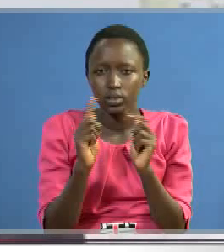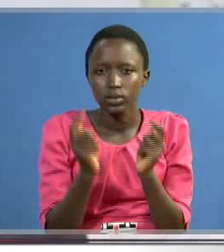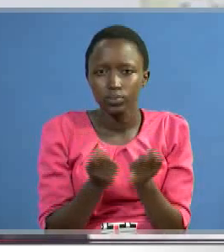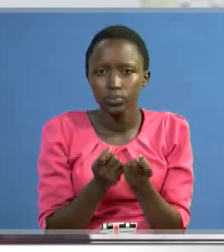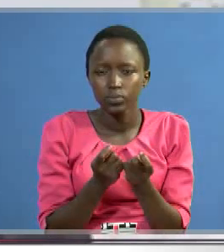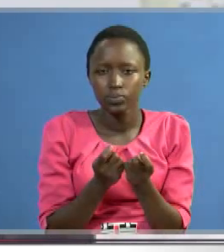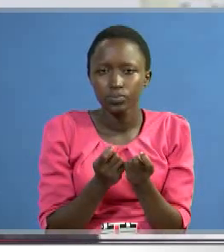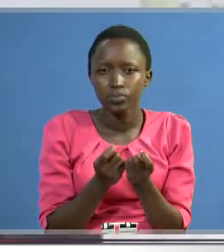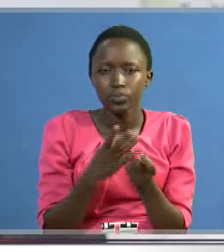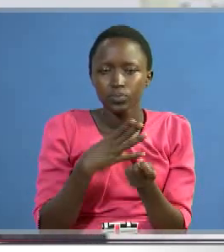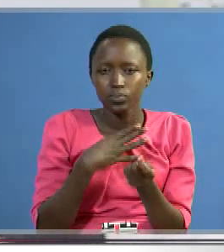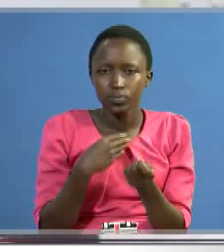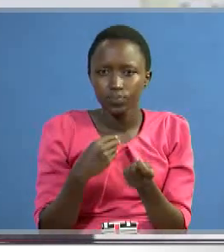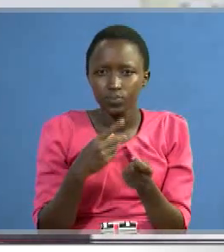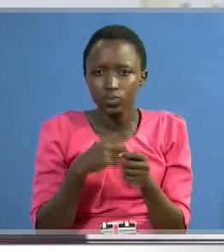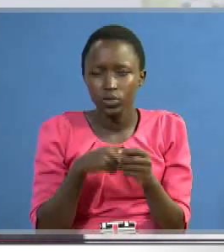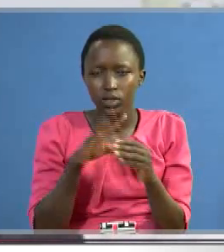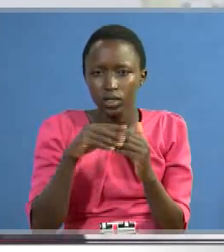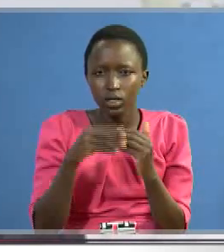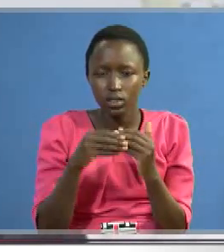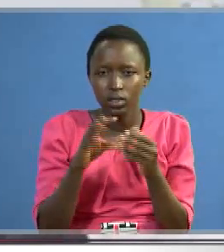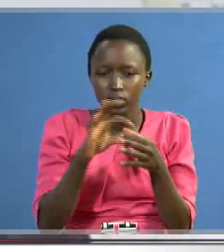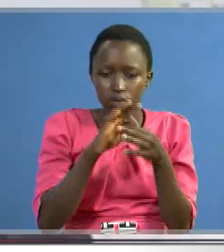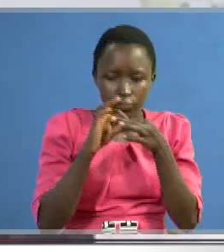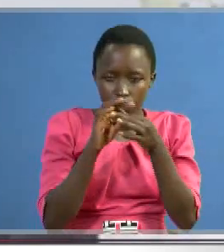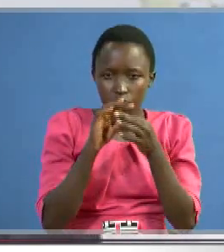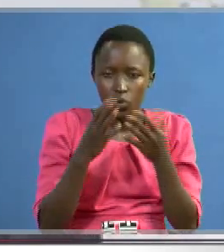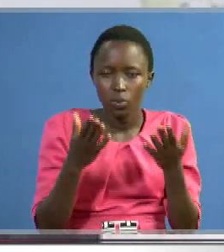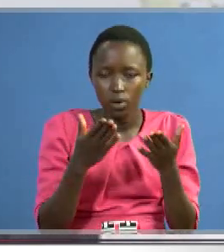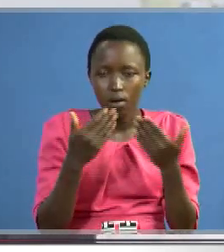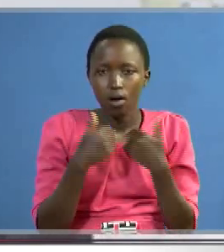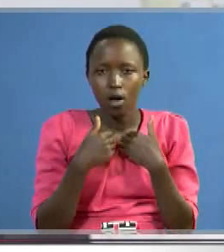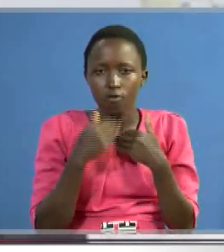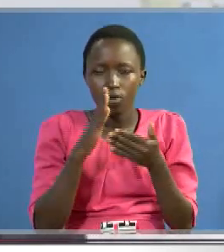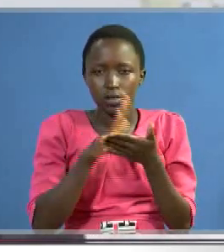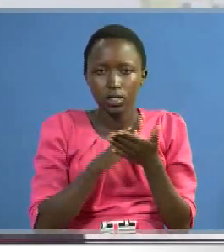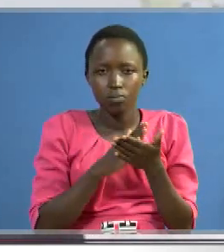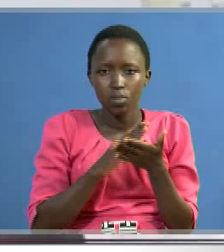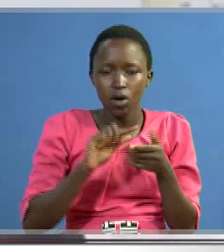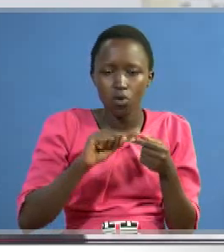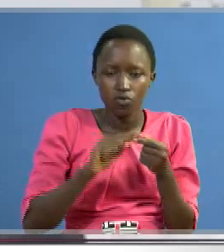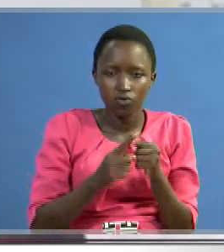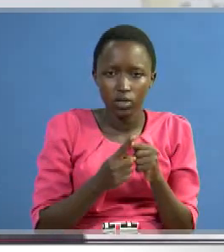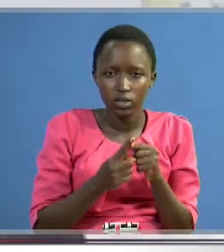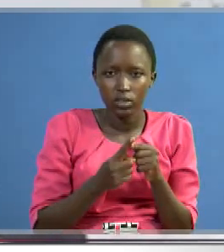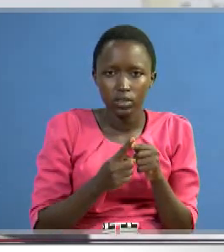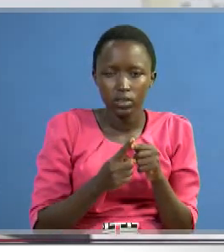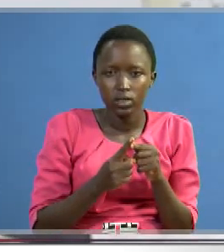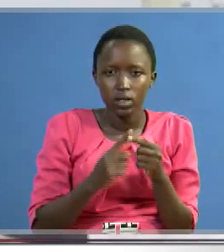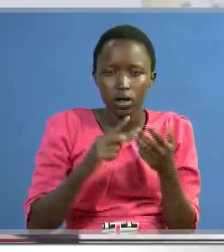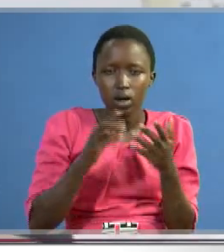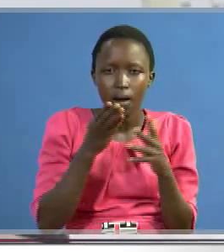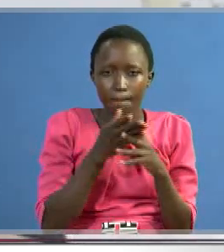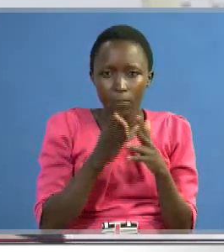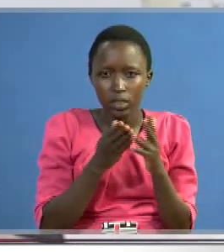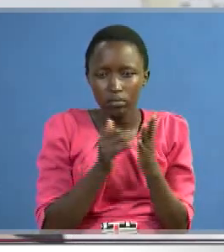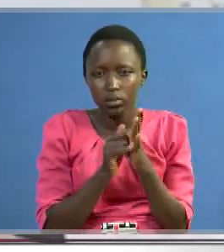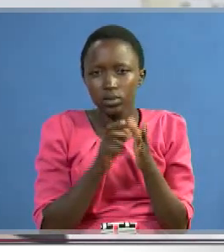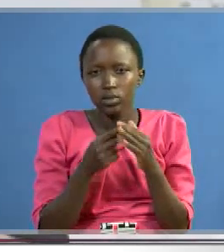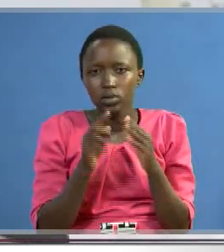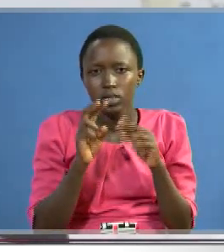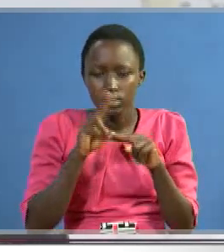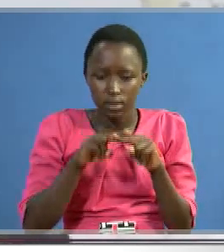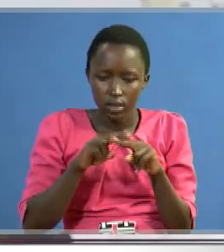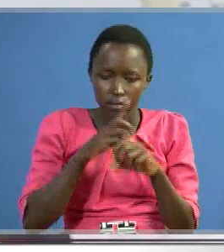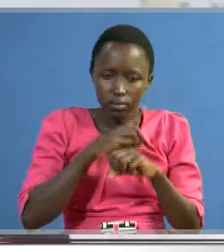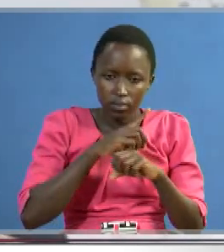and and create harmony where there are some conflict of interest among agencies we